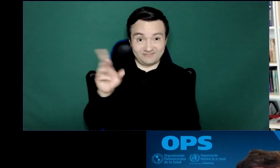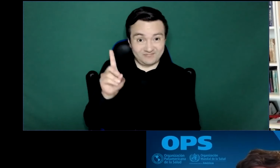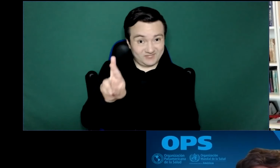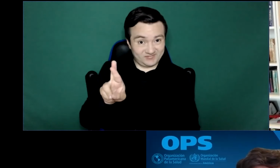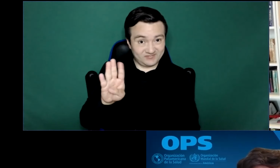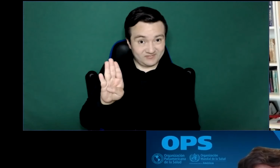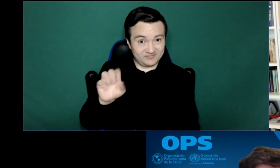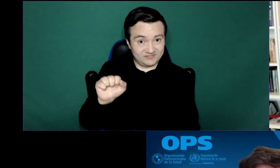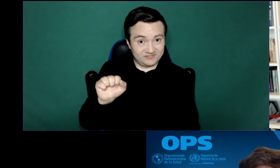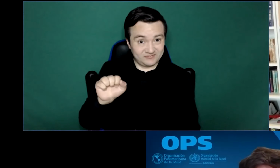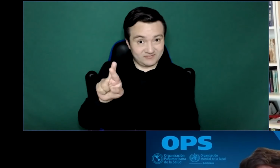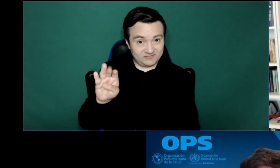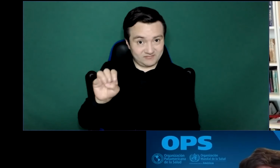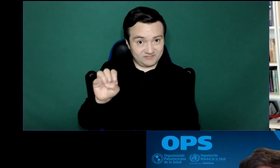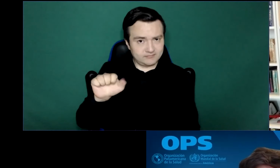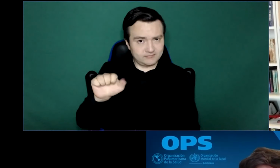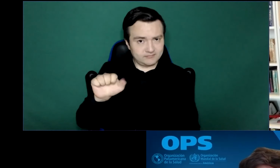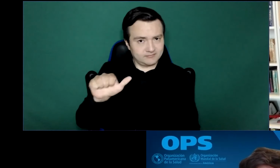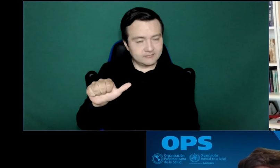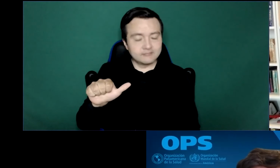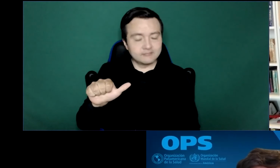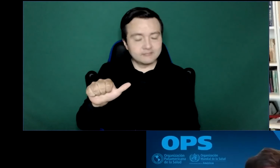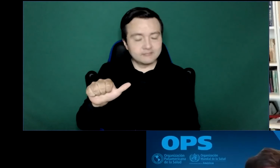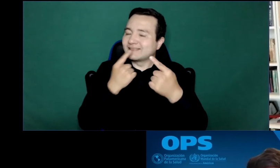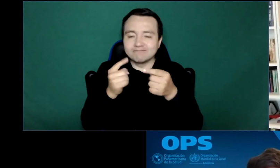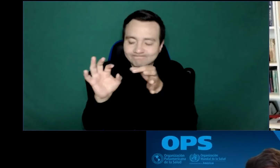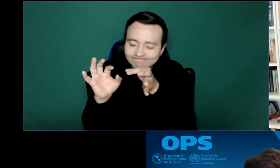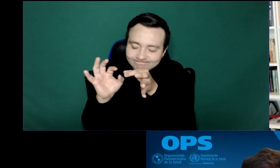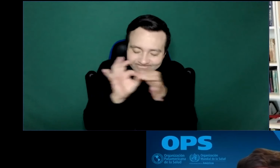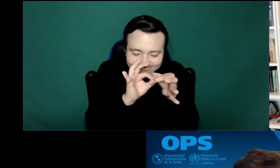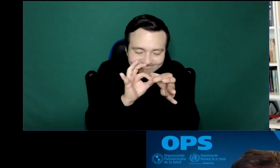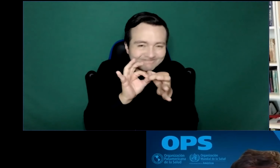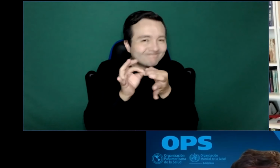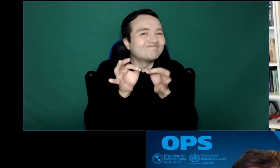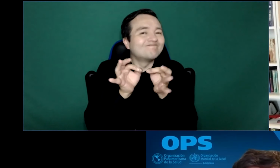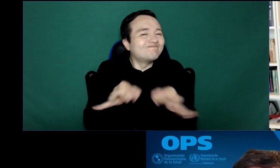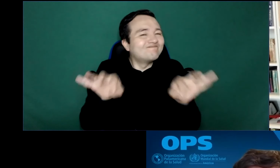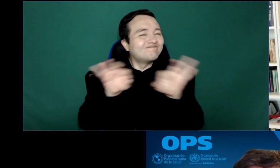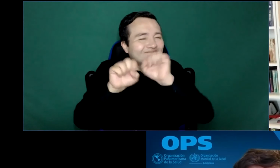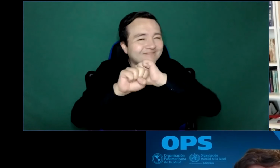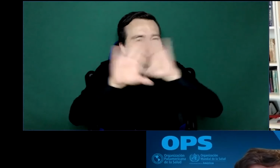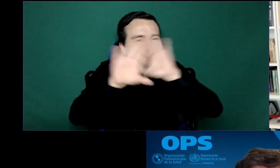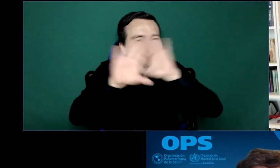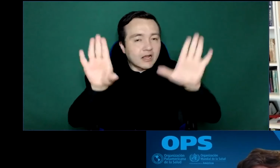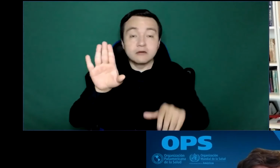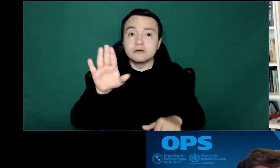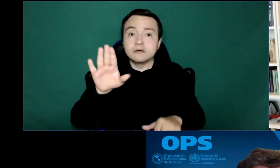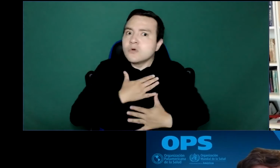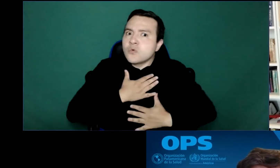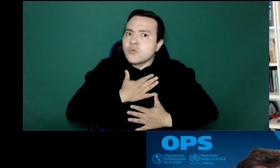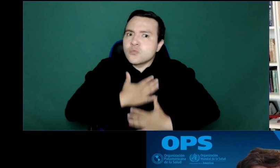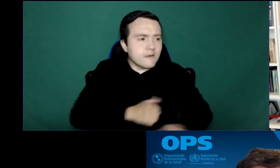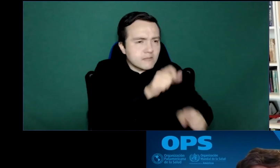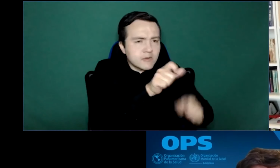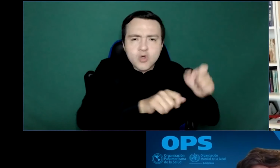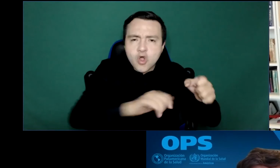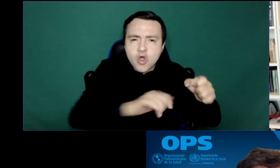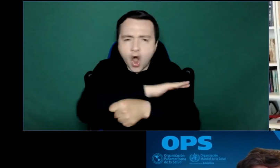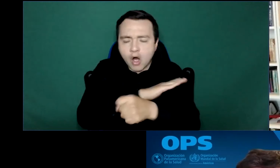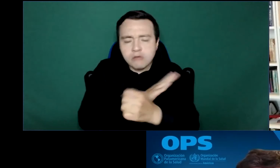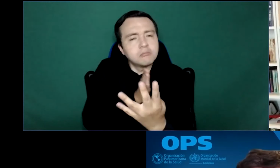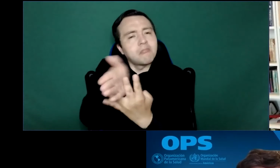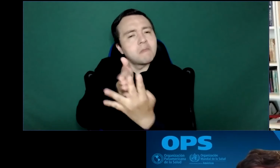linkages that exist between our quest for universal access to health and universal health coverage based on the primary healthcare